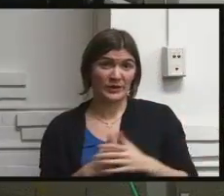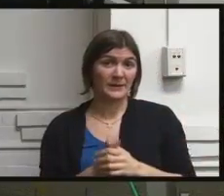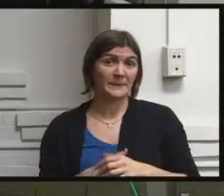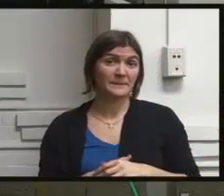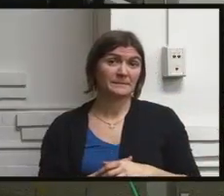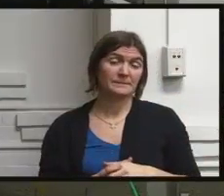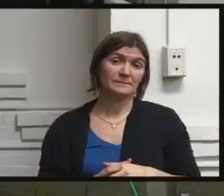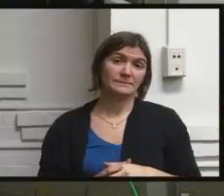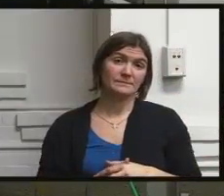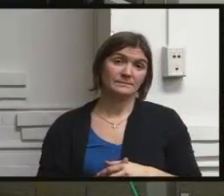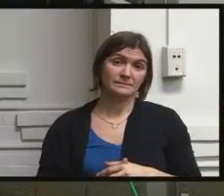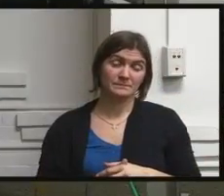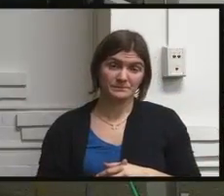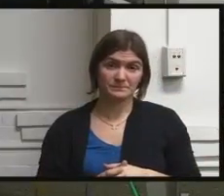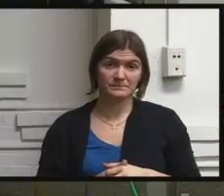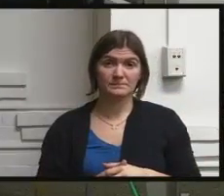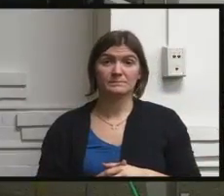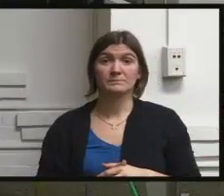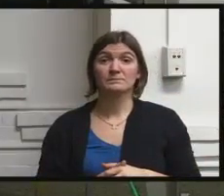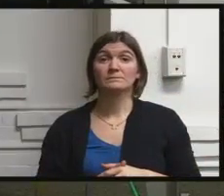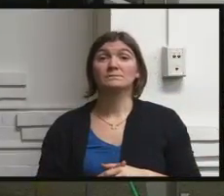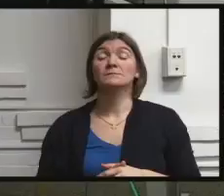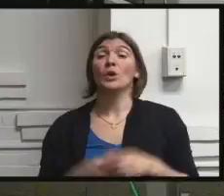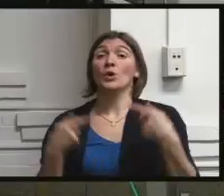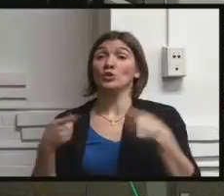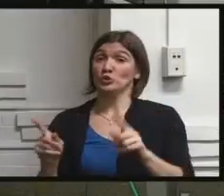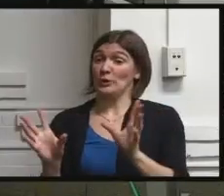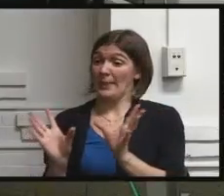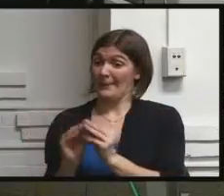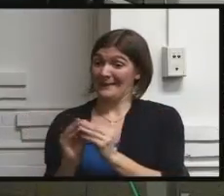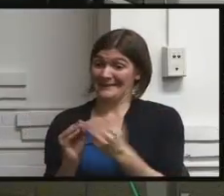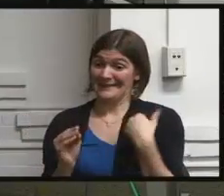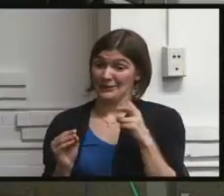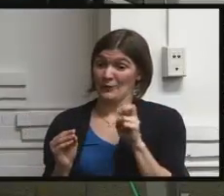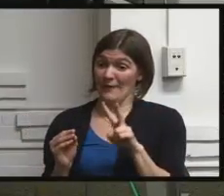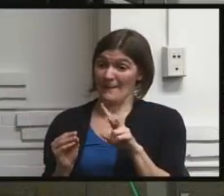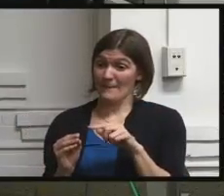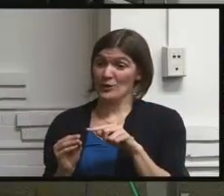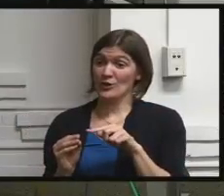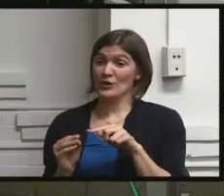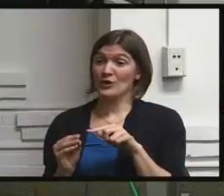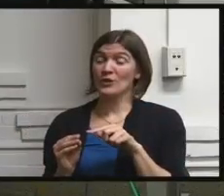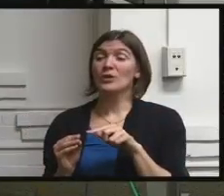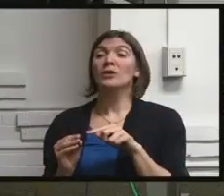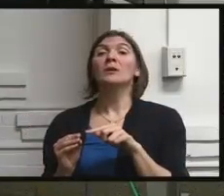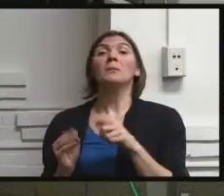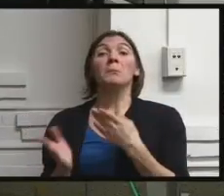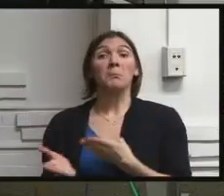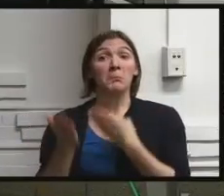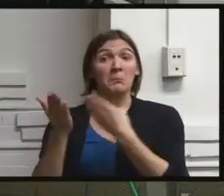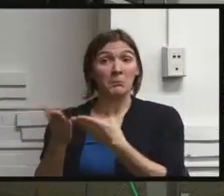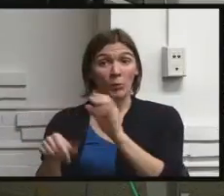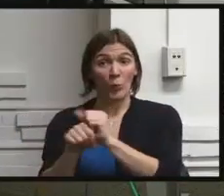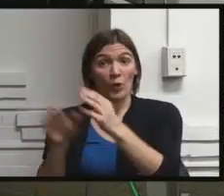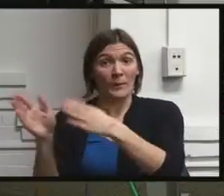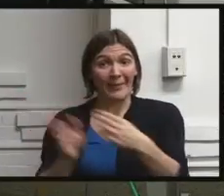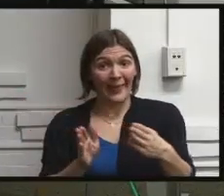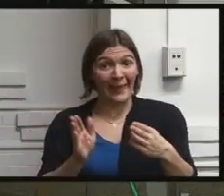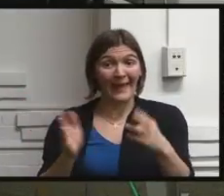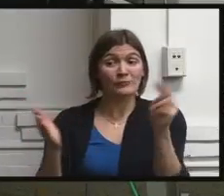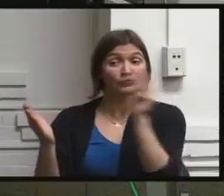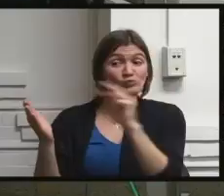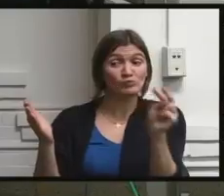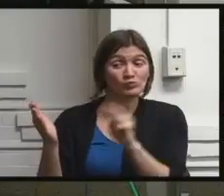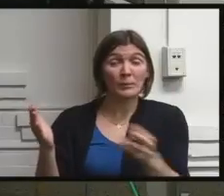to you. During the course of our annual meeting in November, the proposed work plan